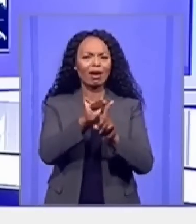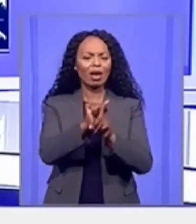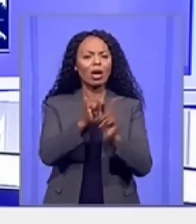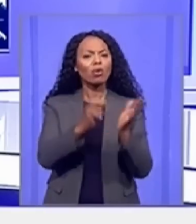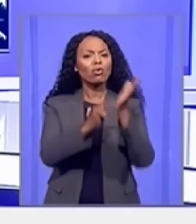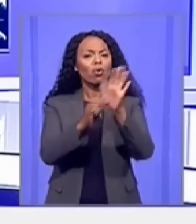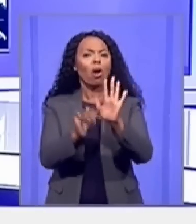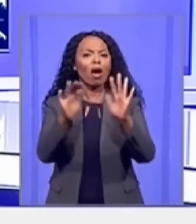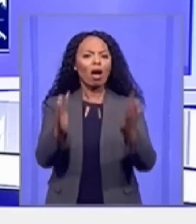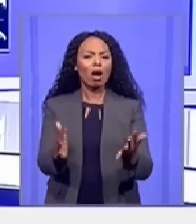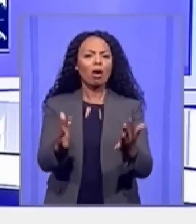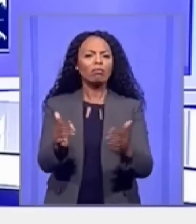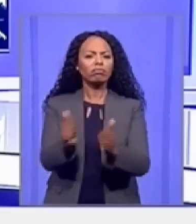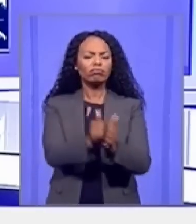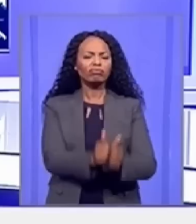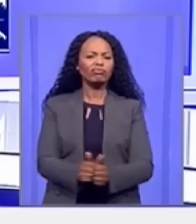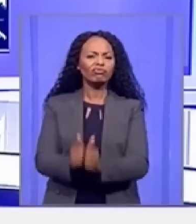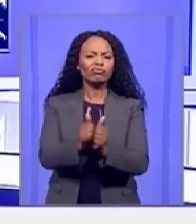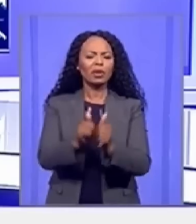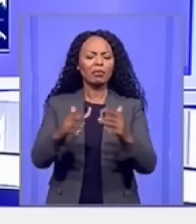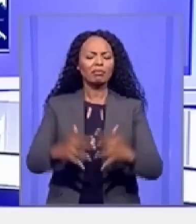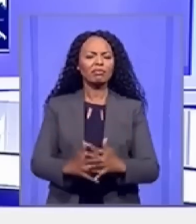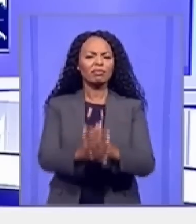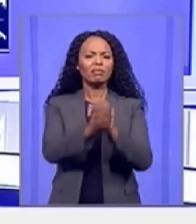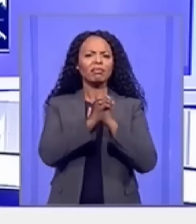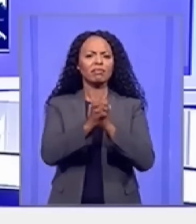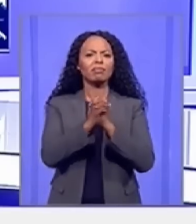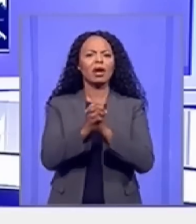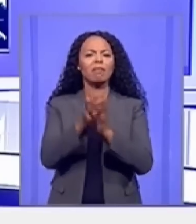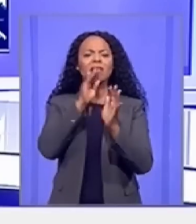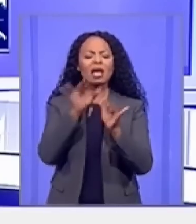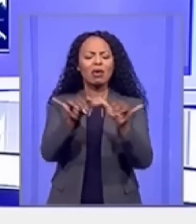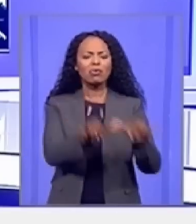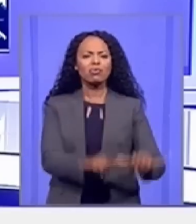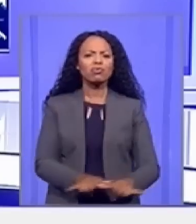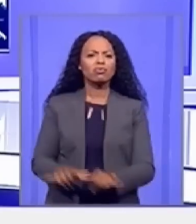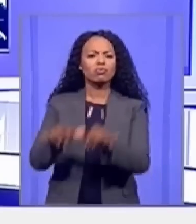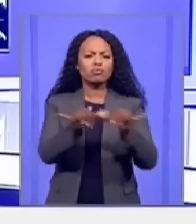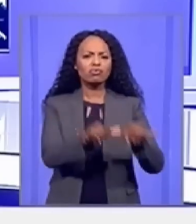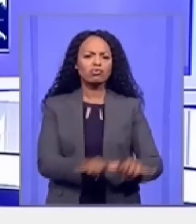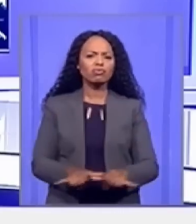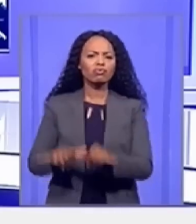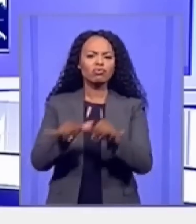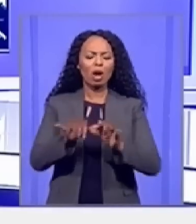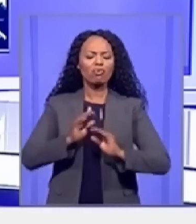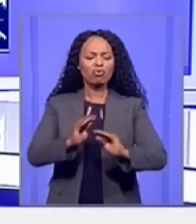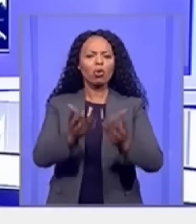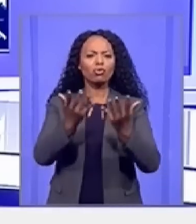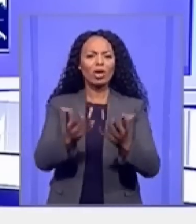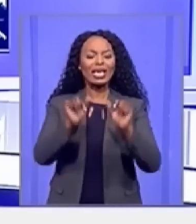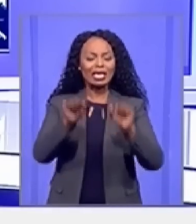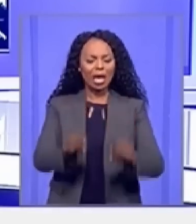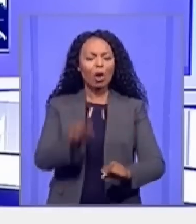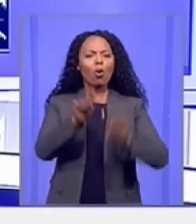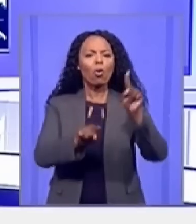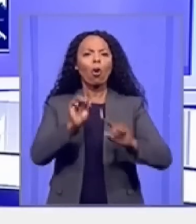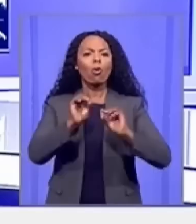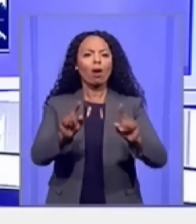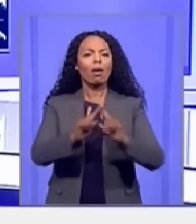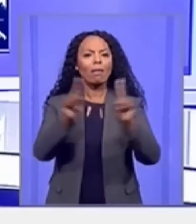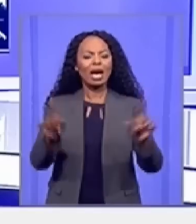wa ho kopanela empa le lekana kore ka mantswe a mang ke motheo wa phapano empa ho na